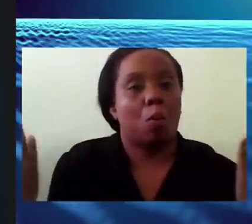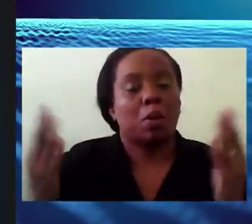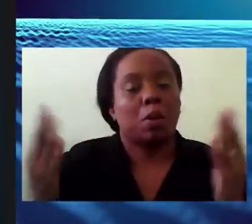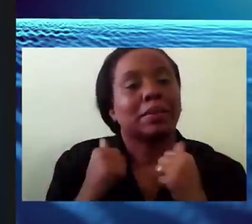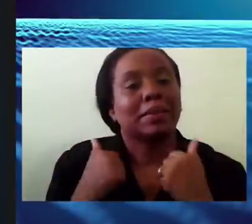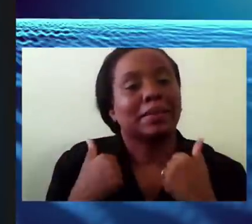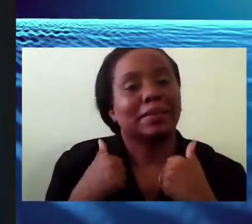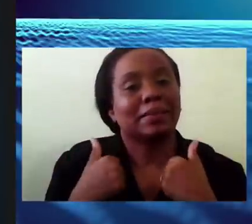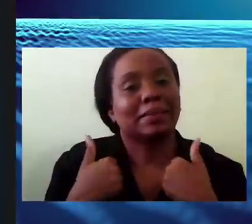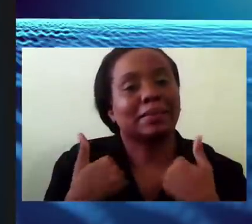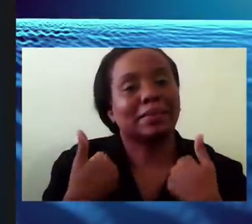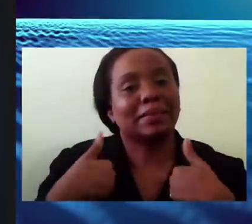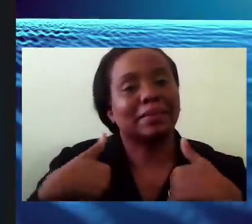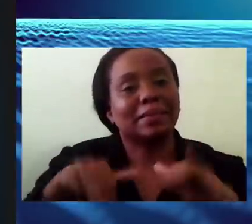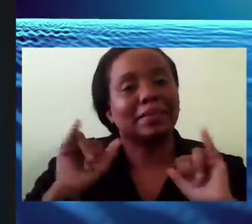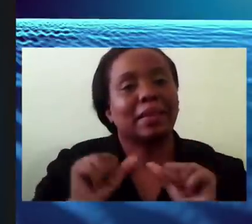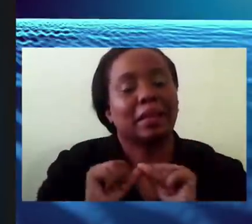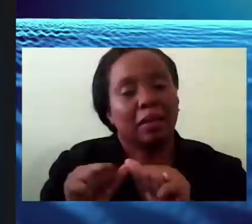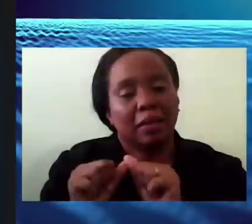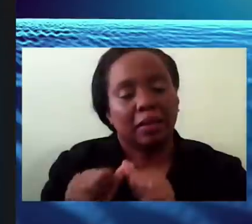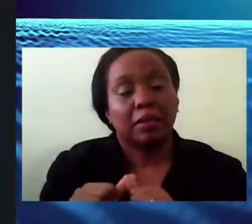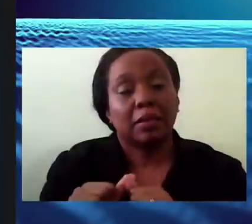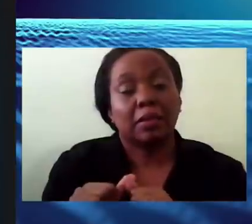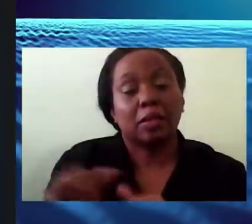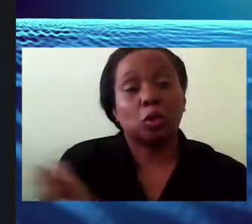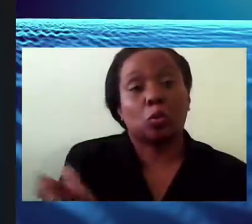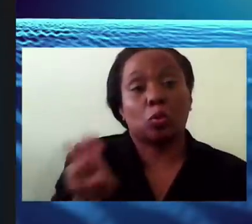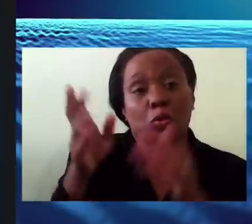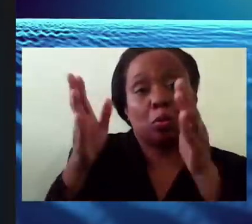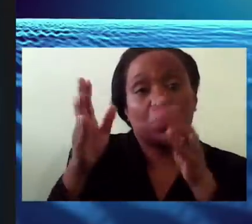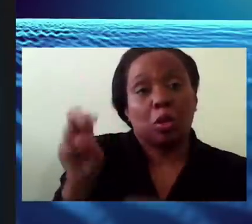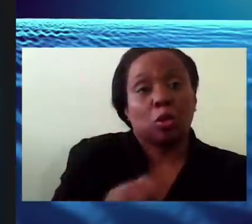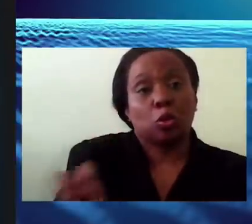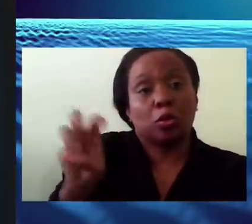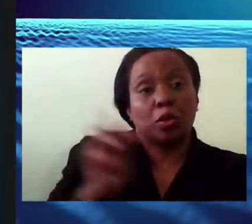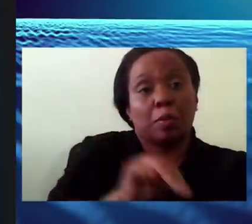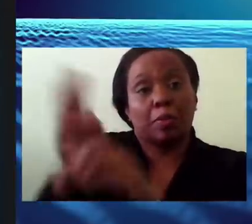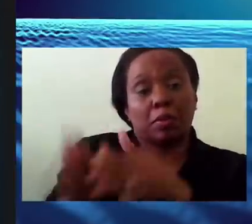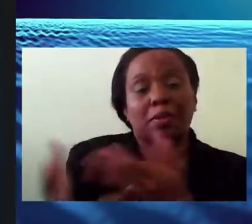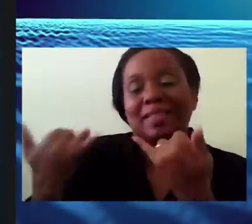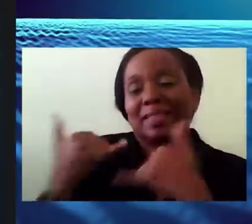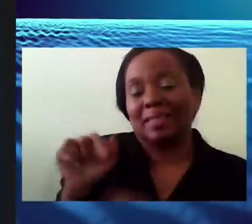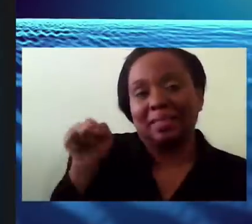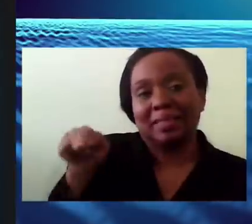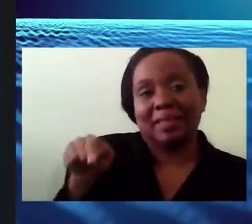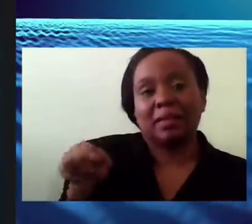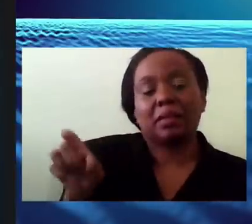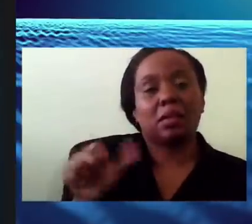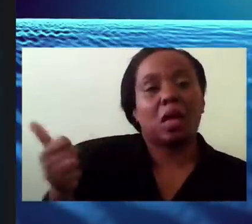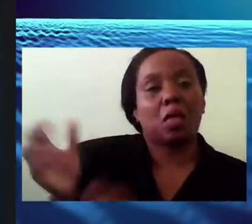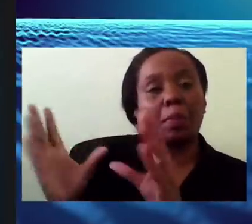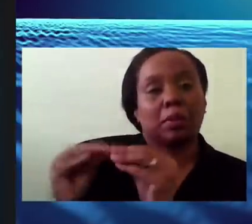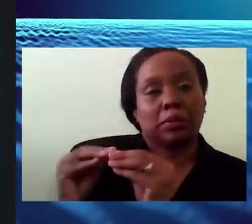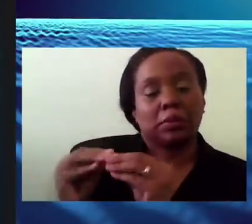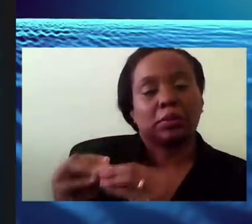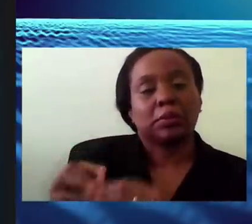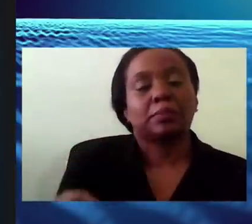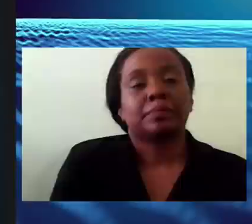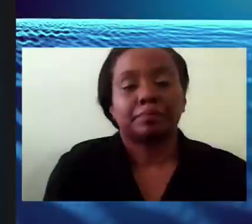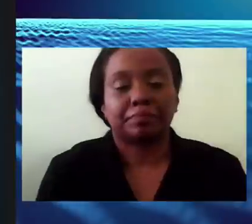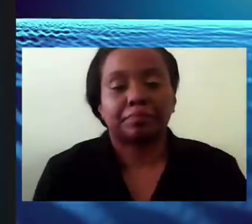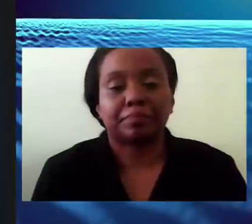is the meeting that Minister Cummins is at now to see exactly where we are with that. The other issue that